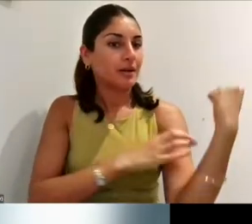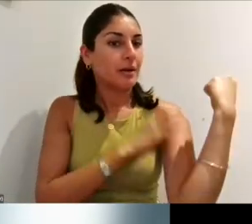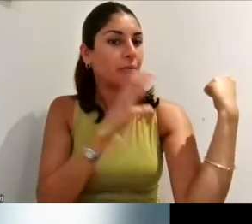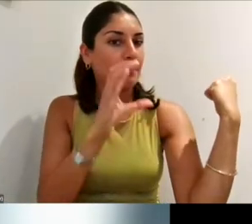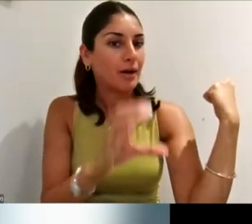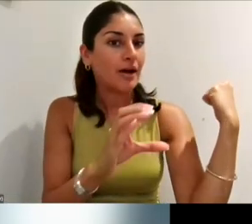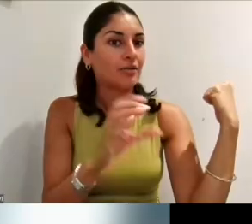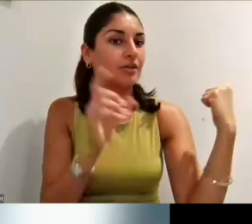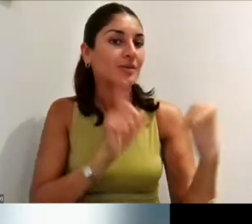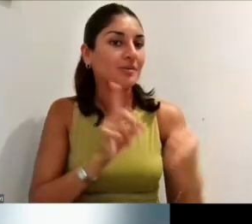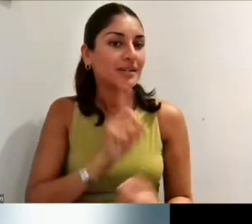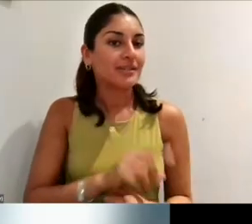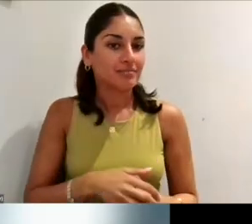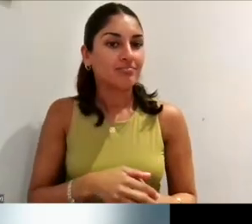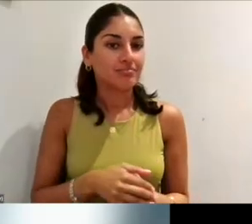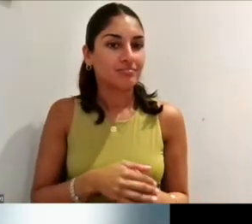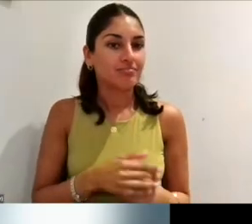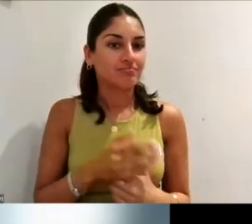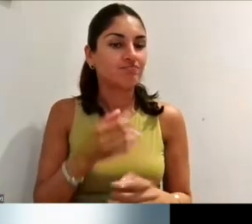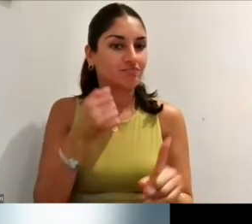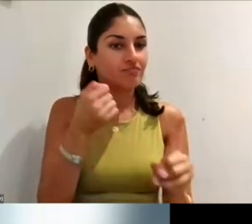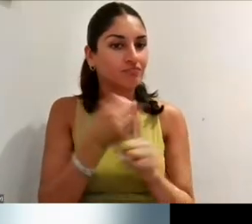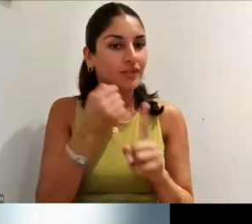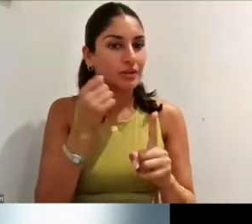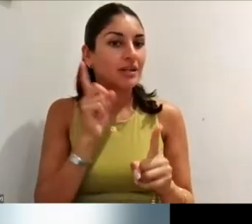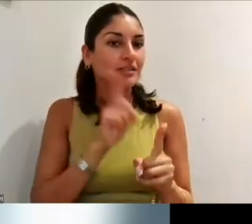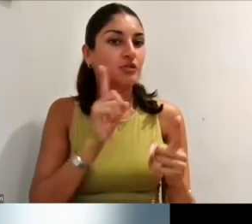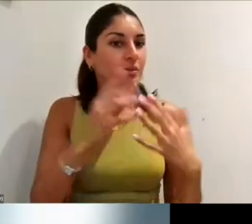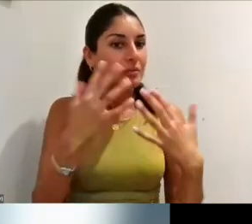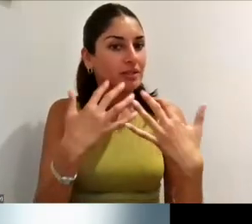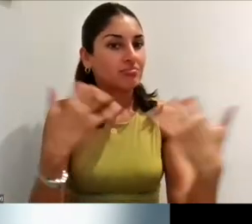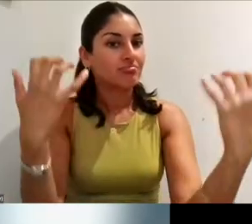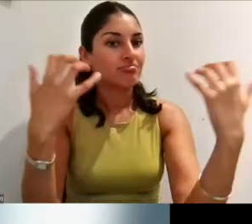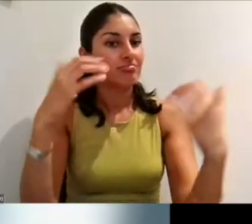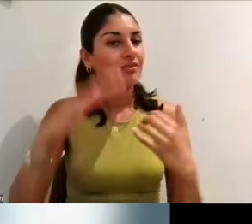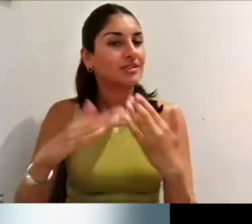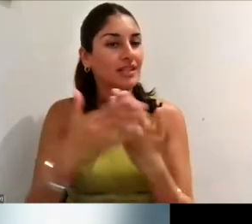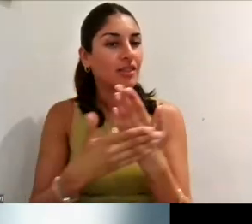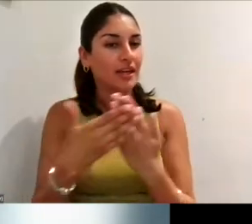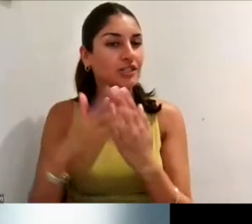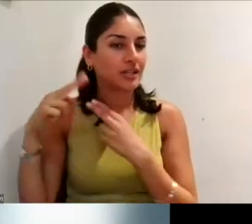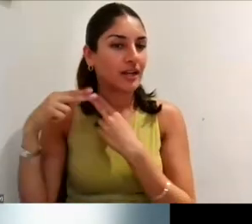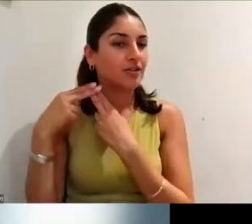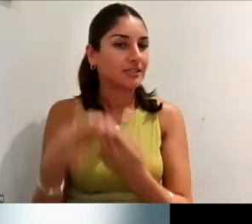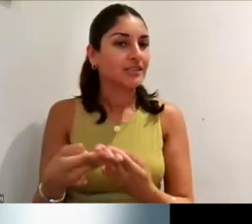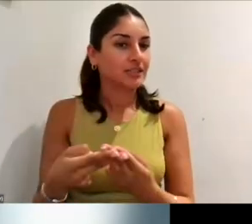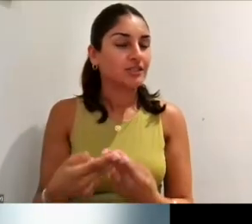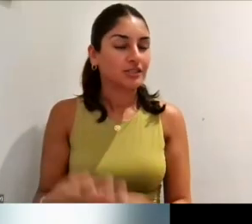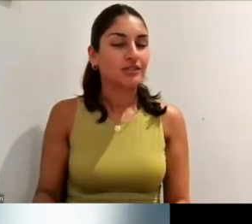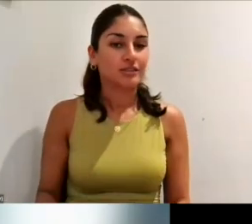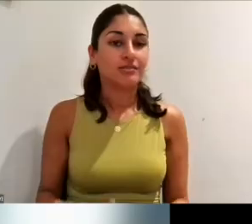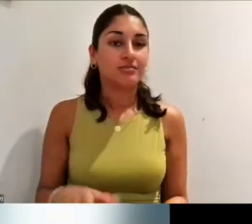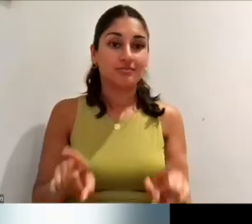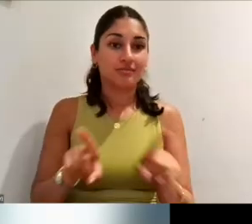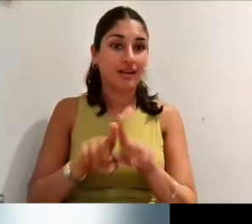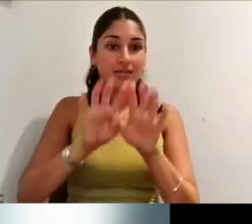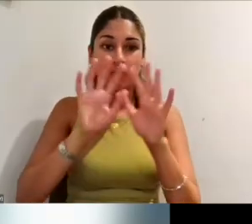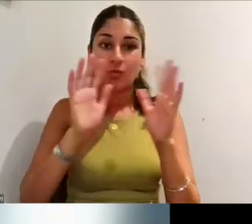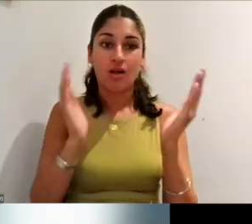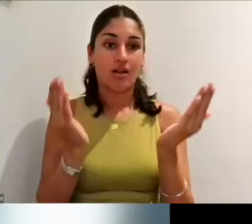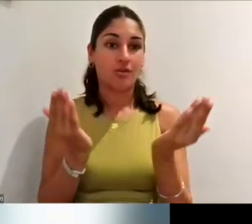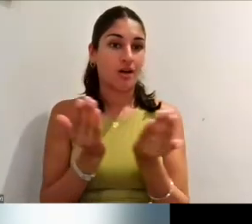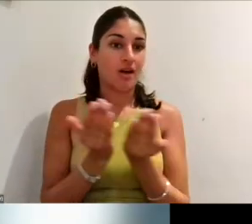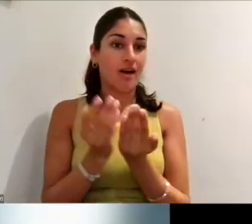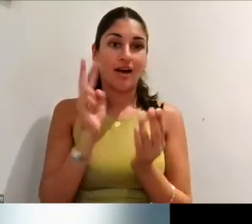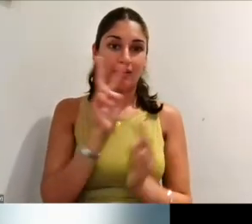diversity. We're impacting other artists, impacting women of South Asian heritage and across the globe. You'll find